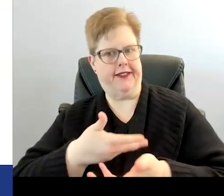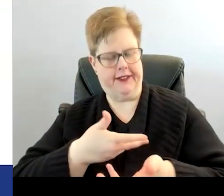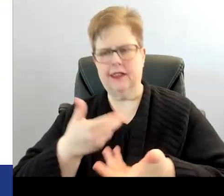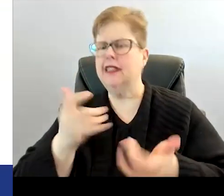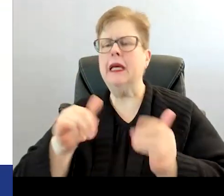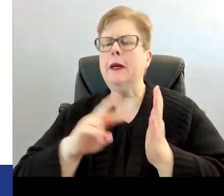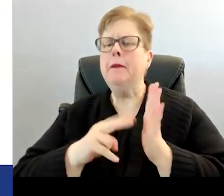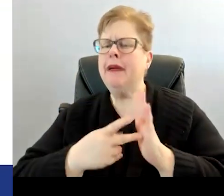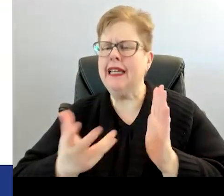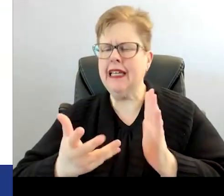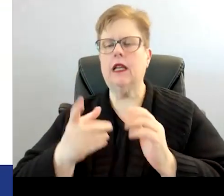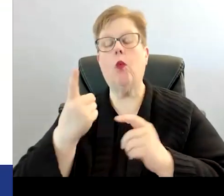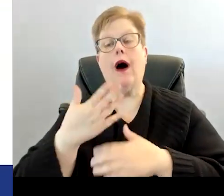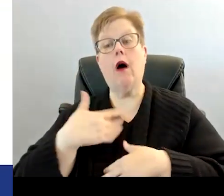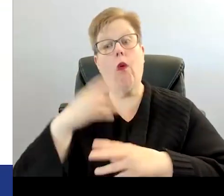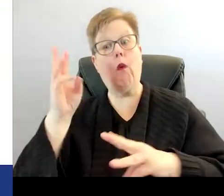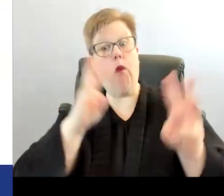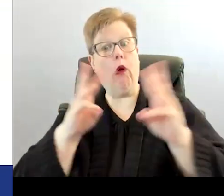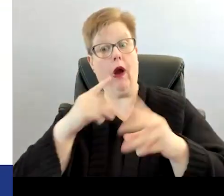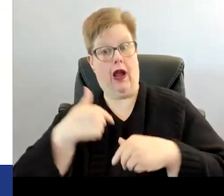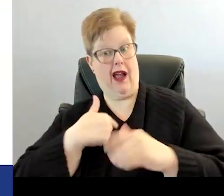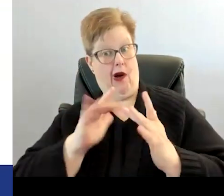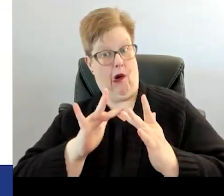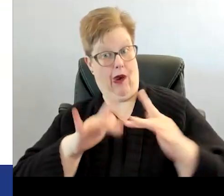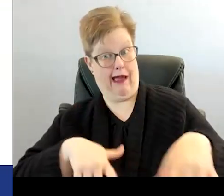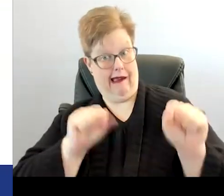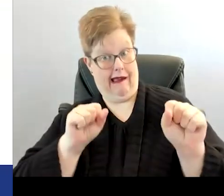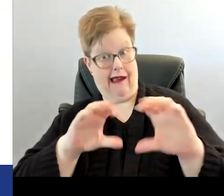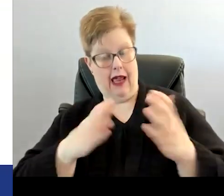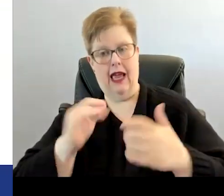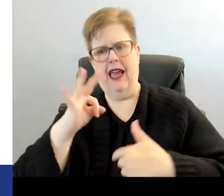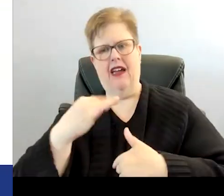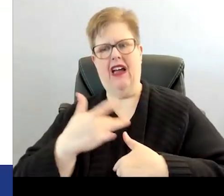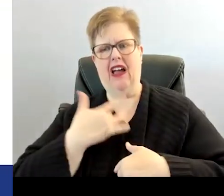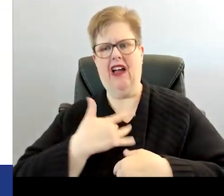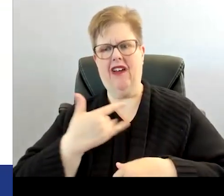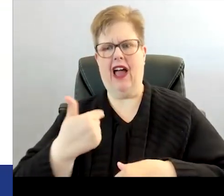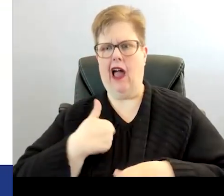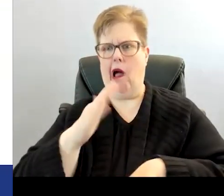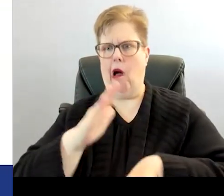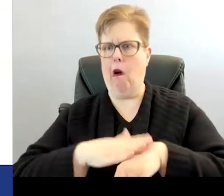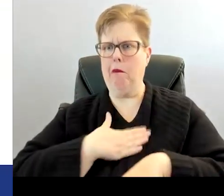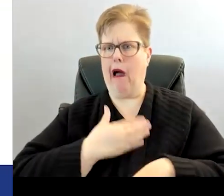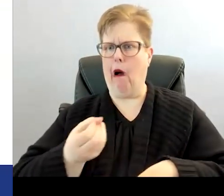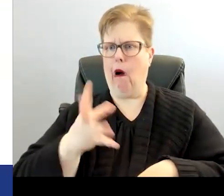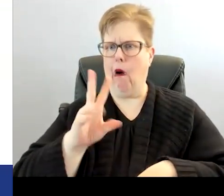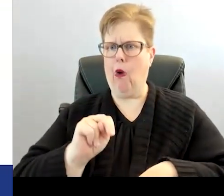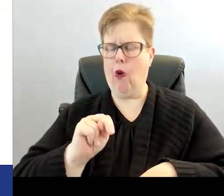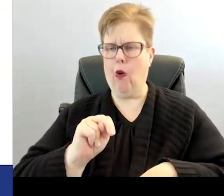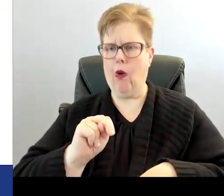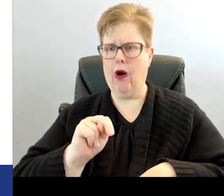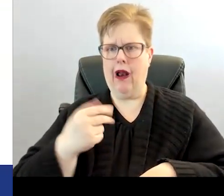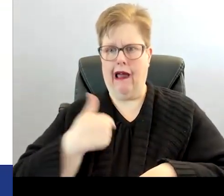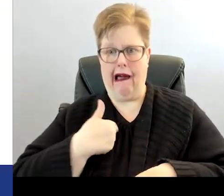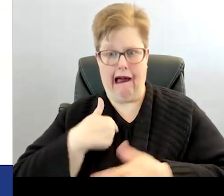One thing that I know I was worried about when I was in an online course was if I was going to feel like I was on my own teaching myself